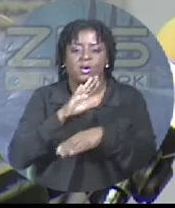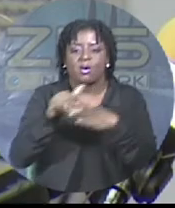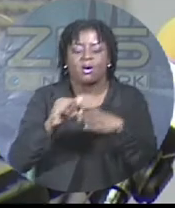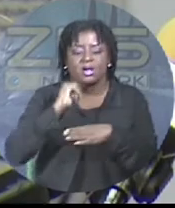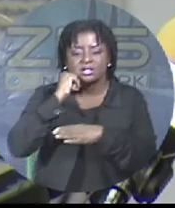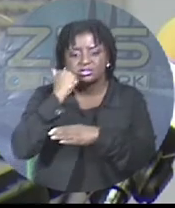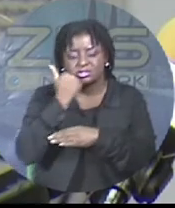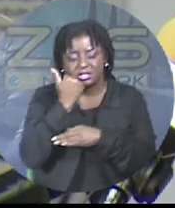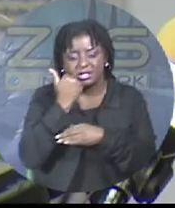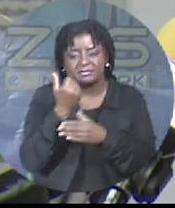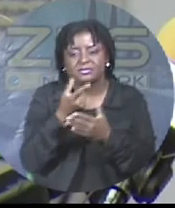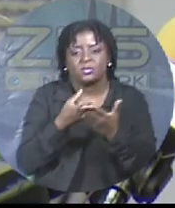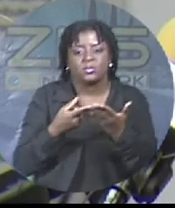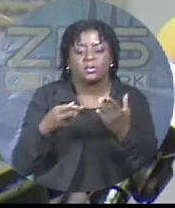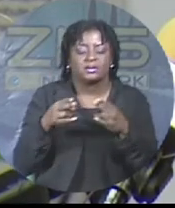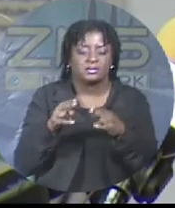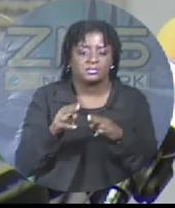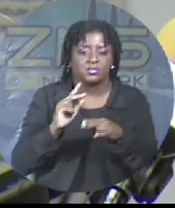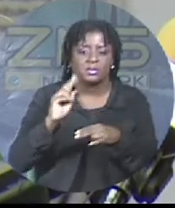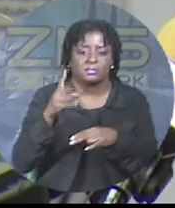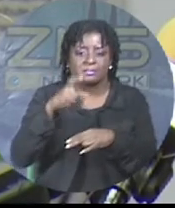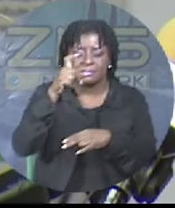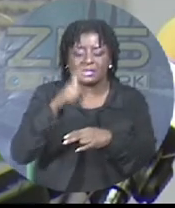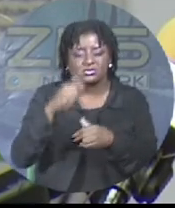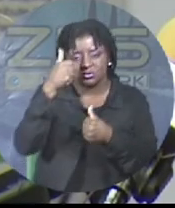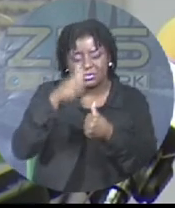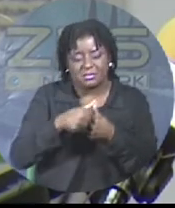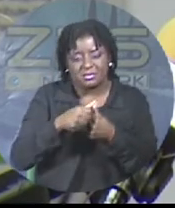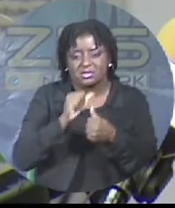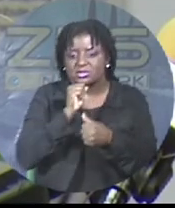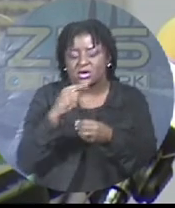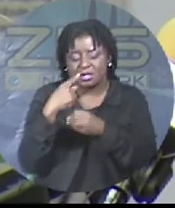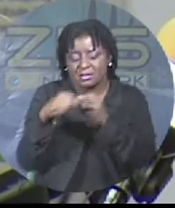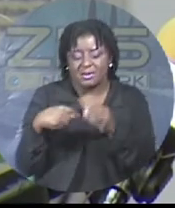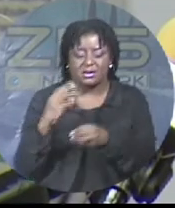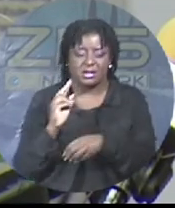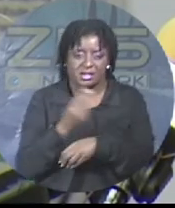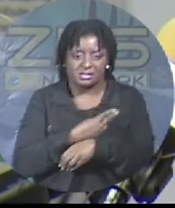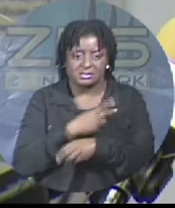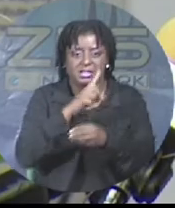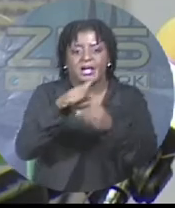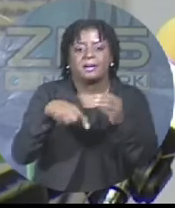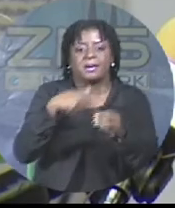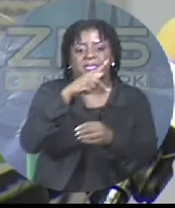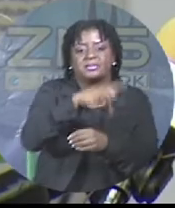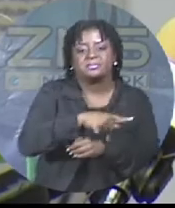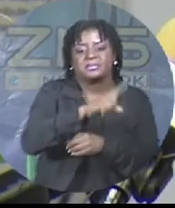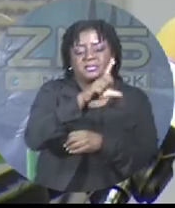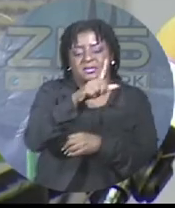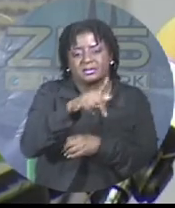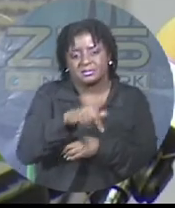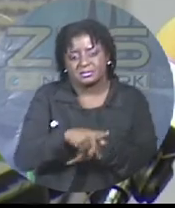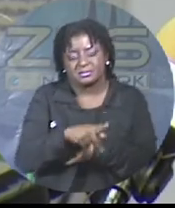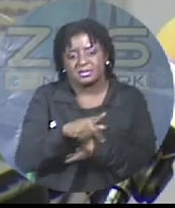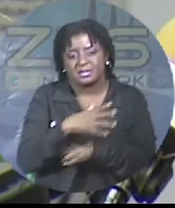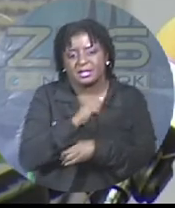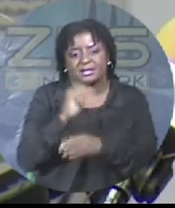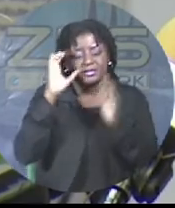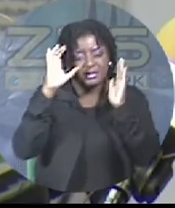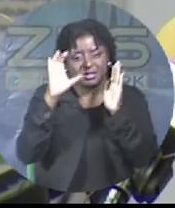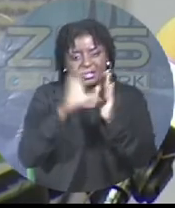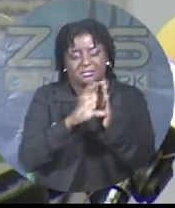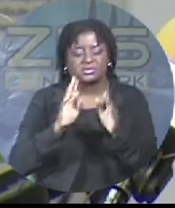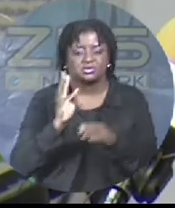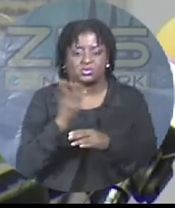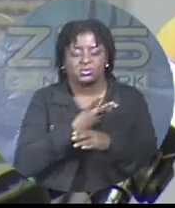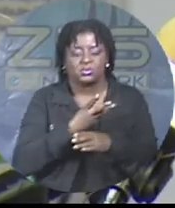we must remember, it isn't about us, it is about the PLP and the image that we